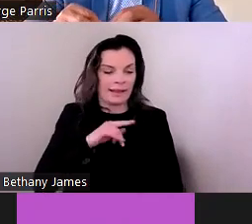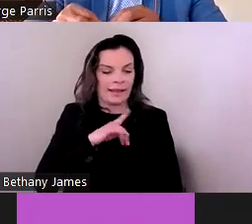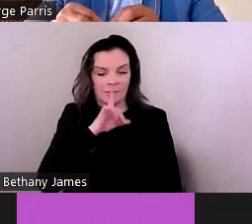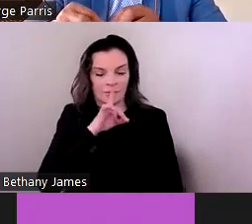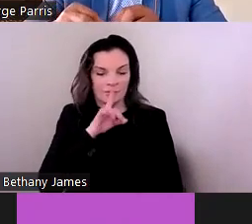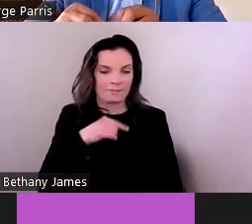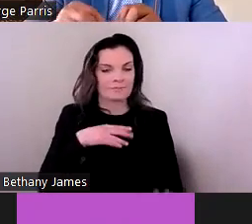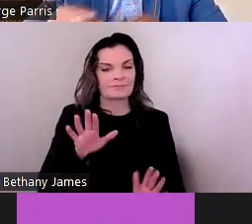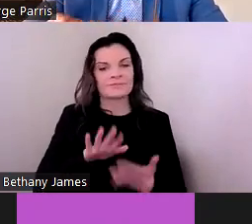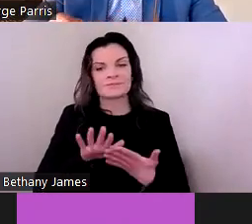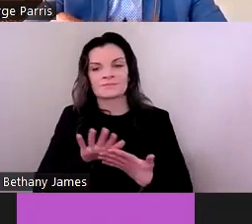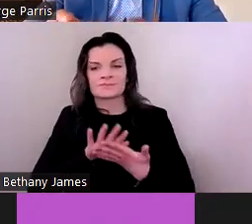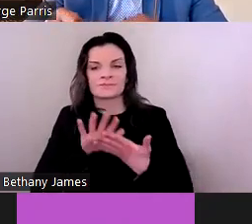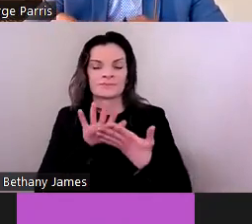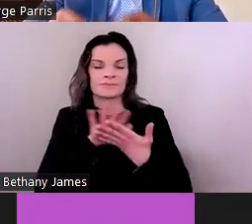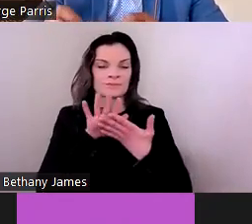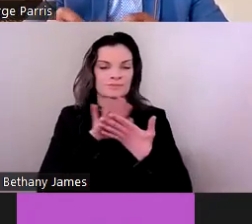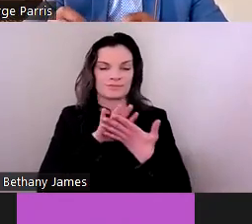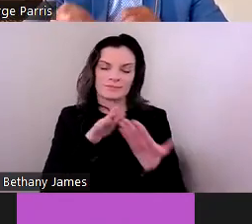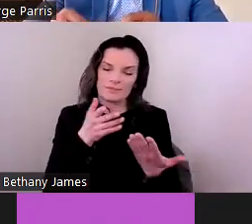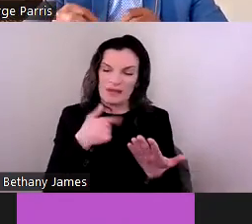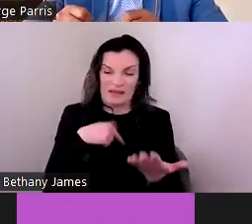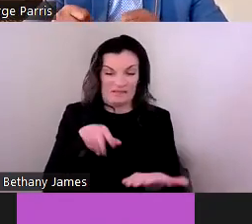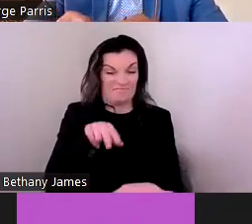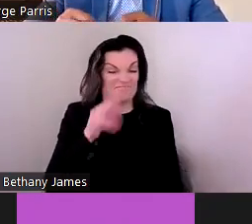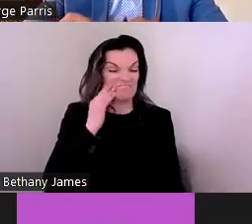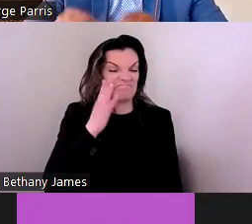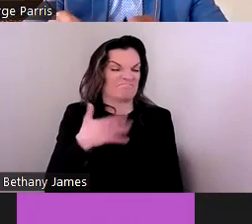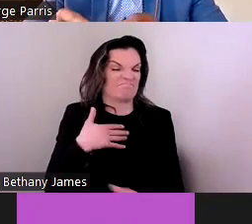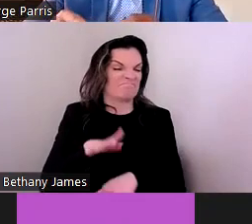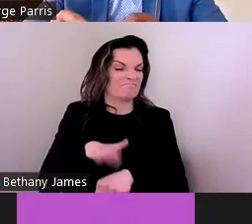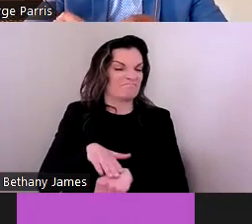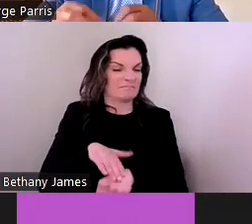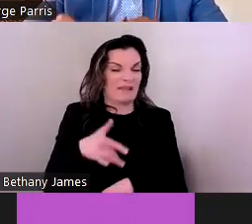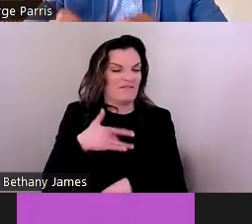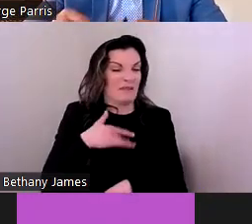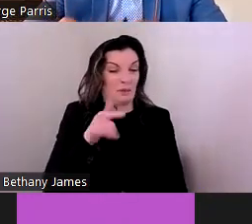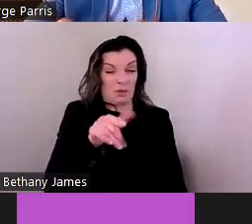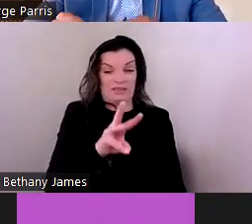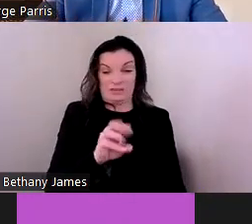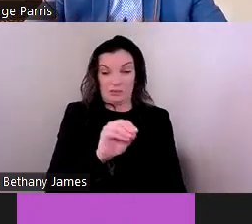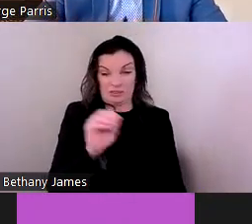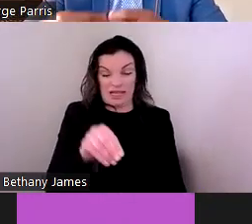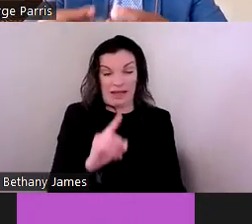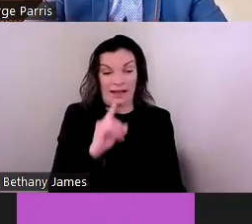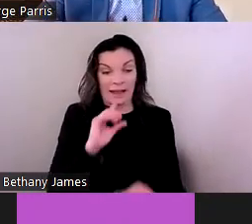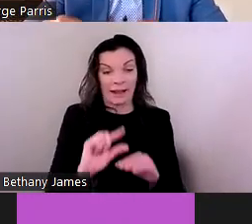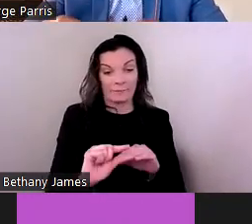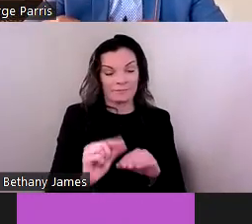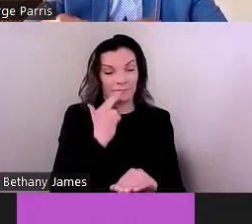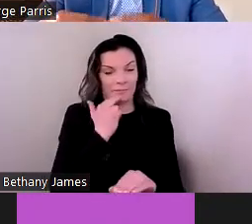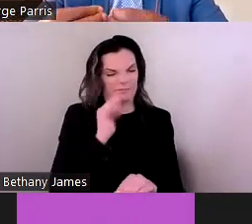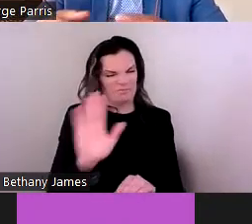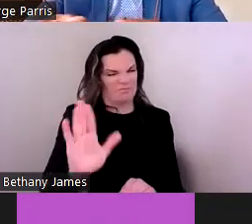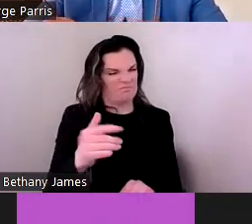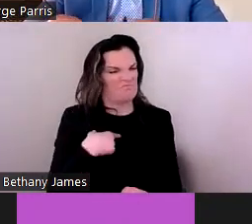questions truthfully. So I think that 26% is probably much higher because I think, like I said, I